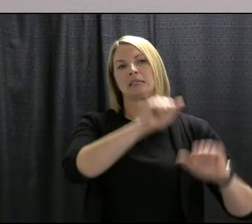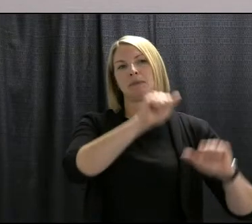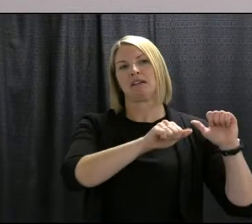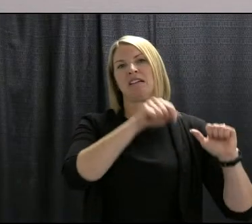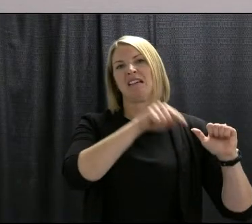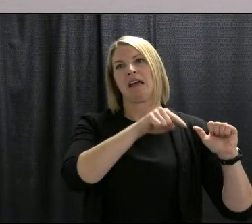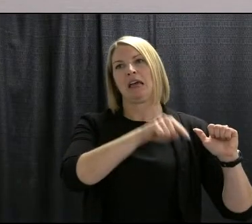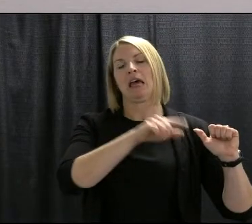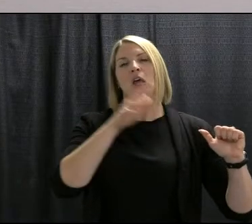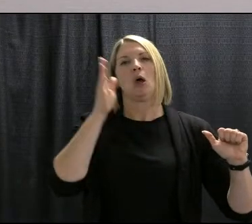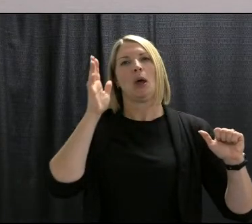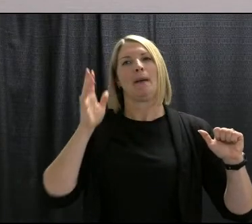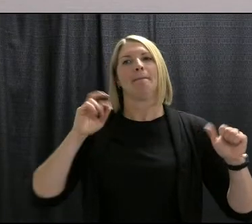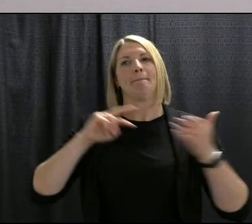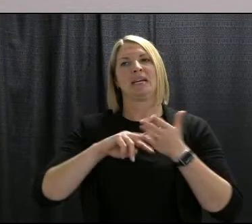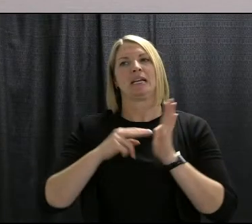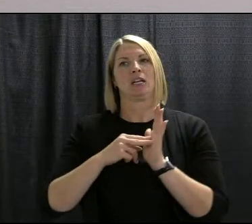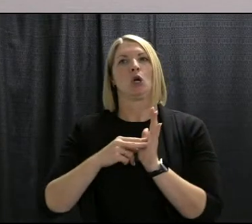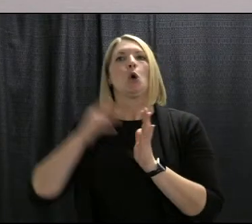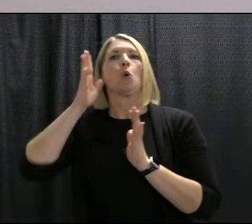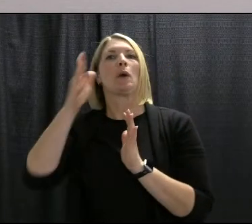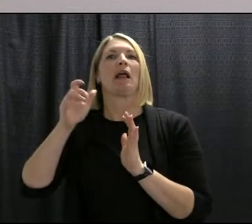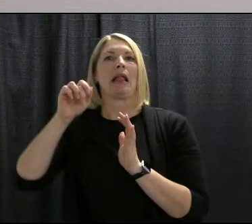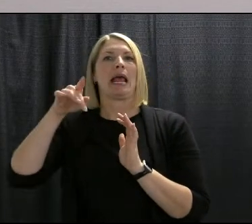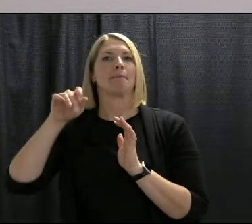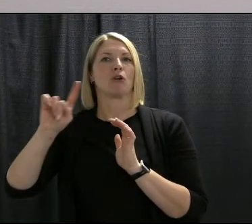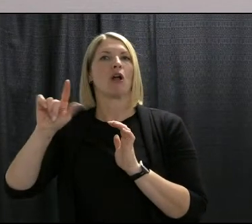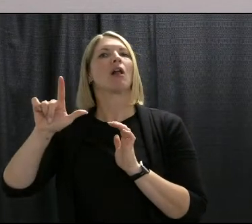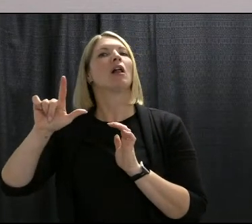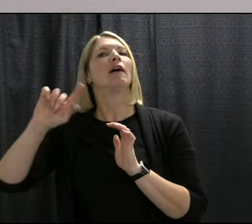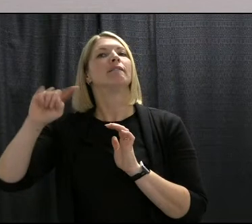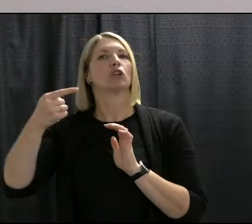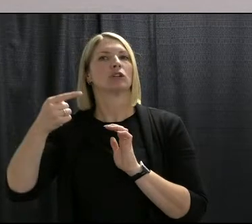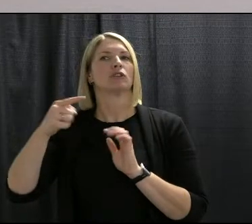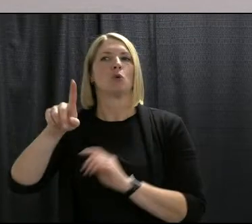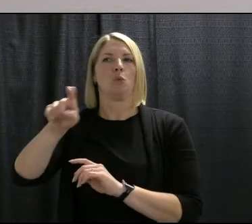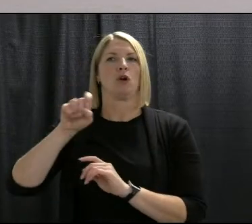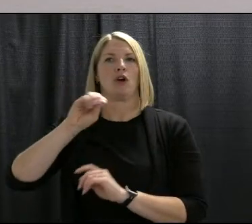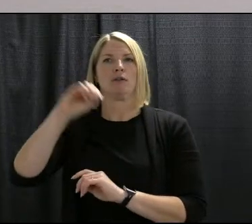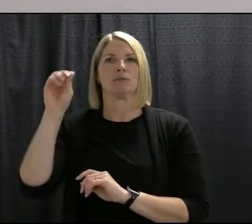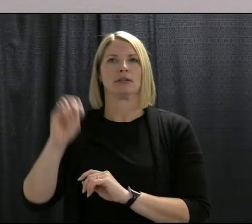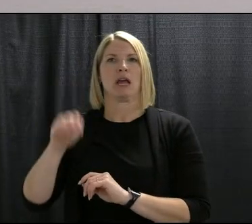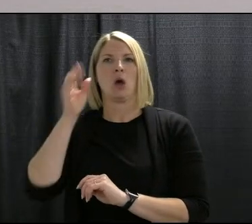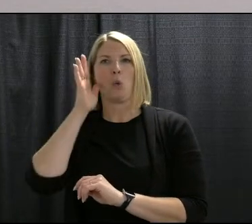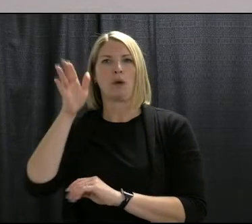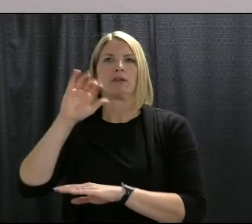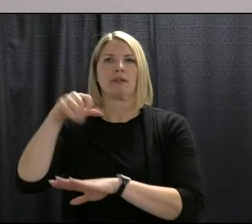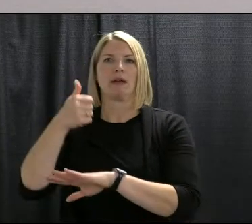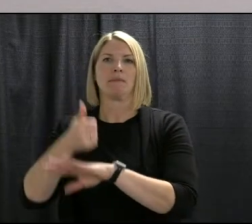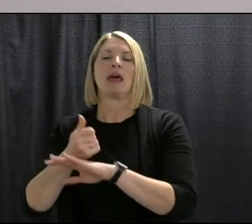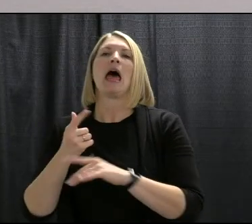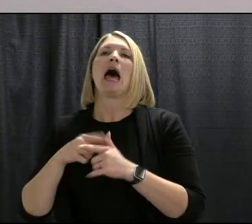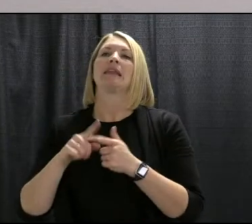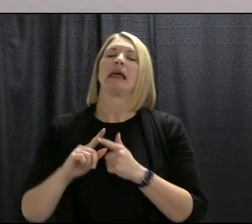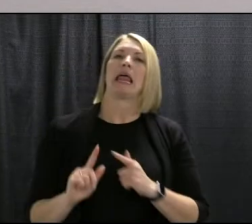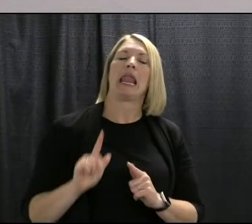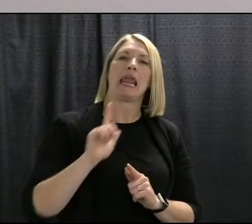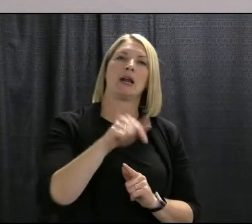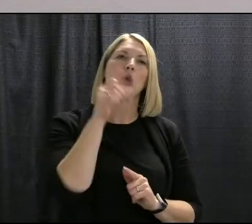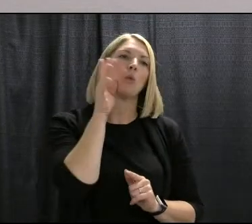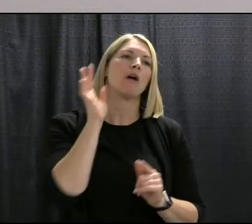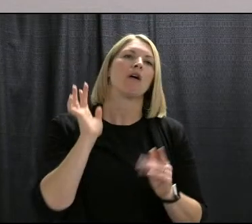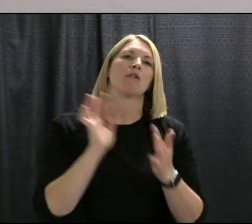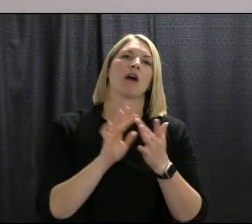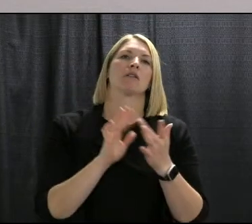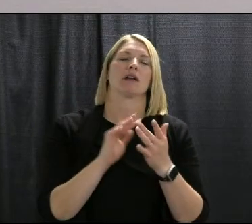core employees. We have also reached out to then all employees of government. So I'm talking about Memorial University, I'm